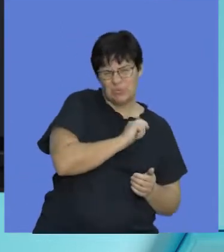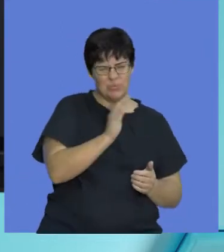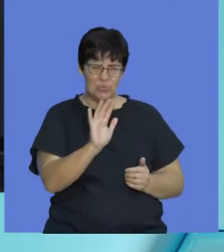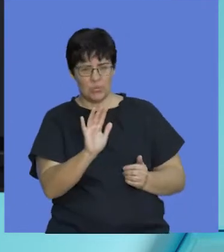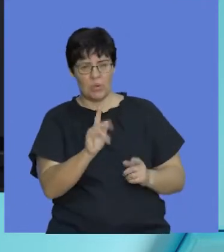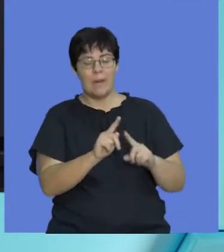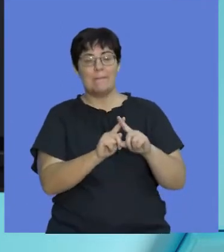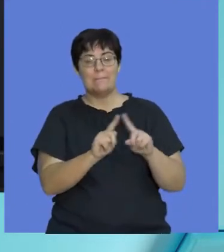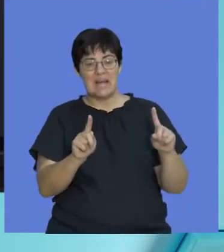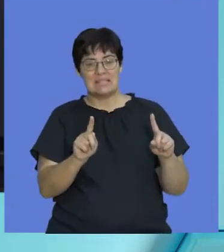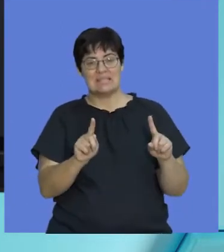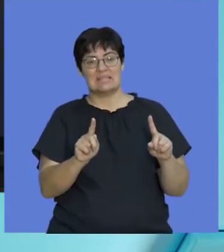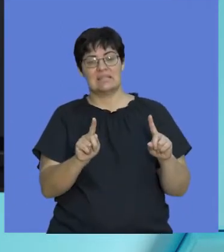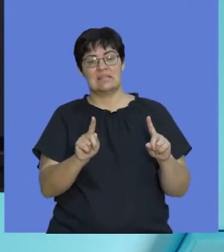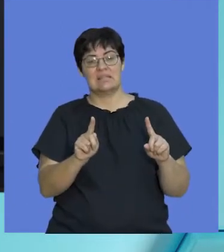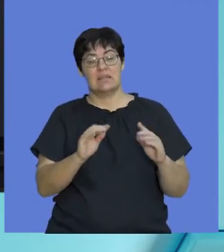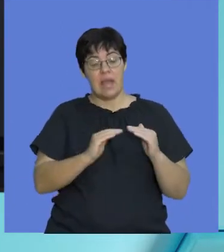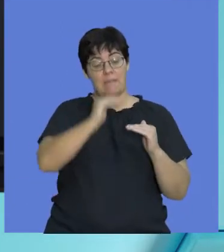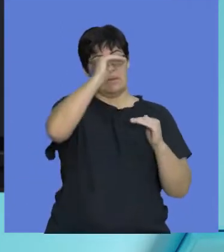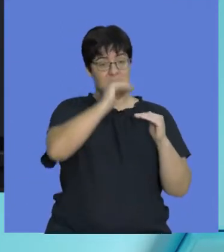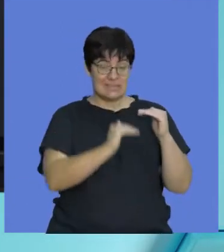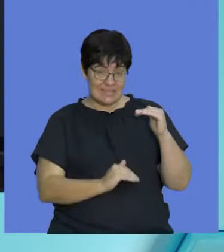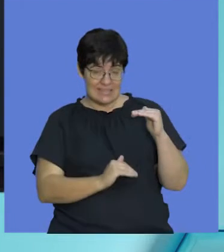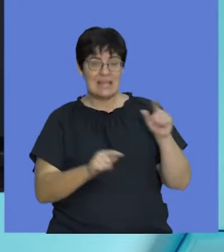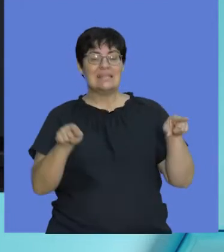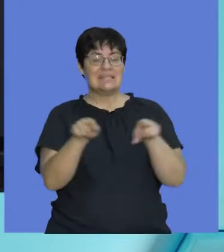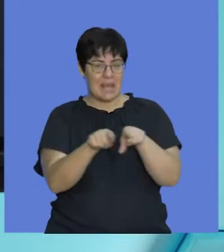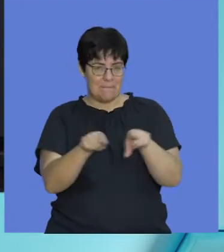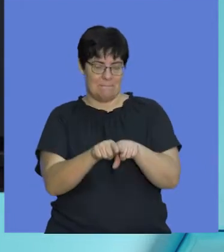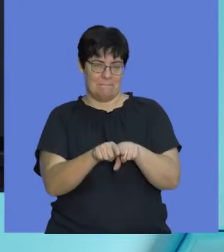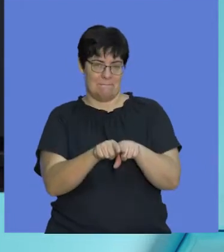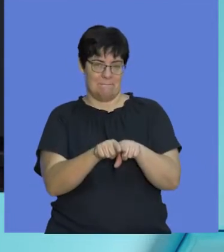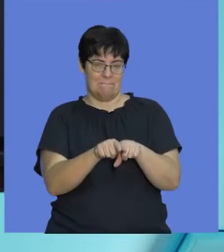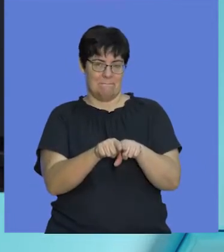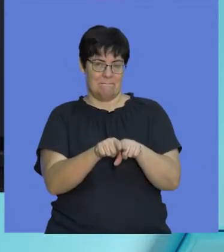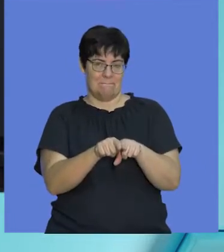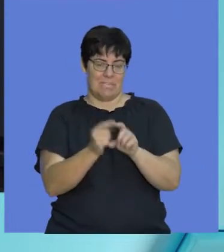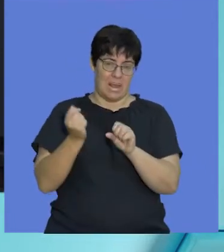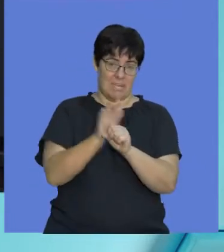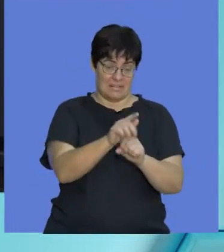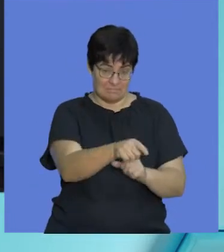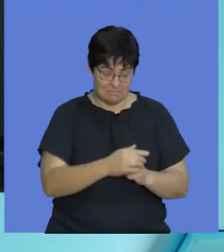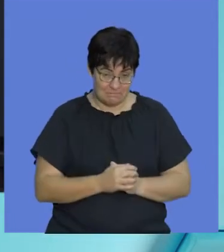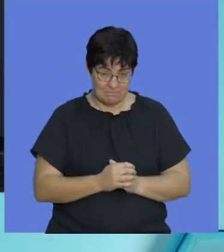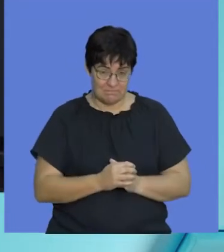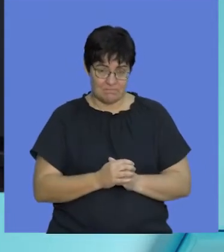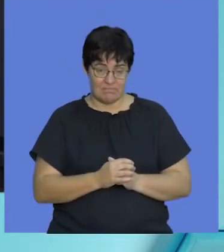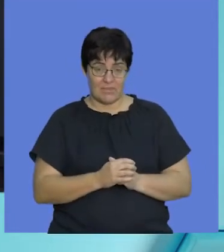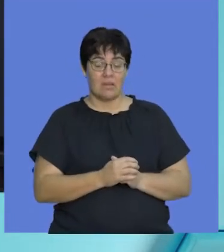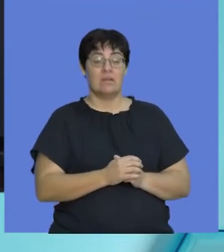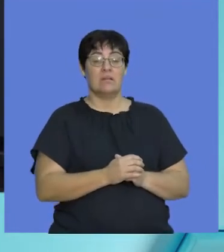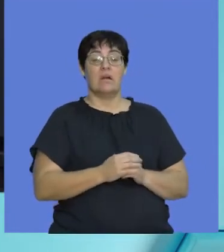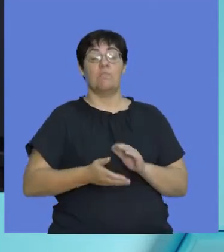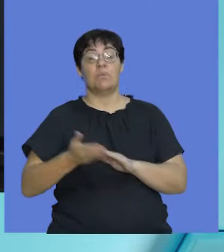true, but they increase or decrease by the same factor. Okay, that's very